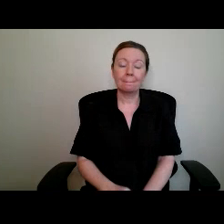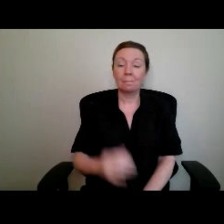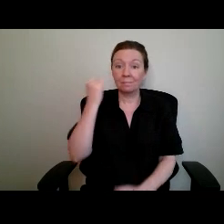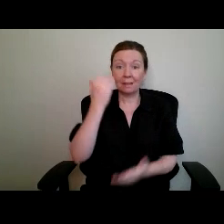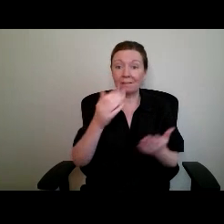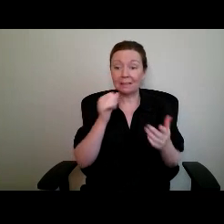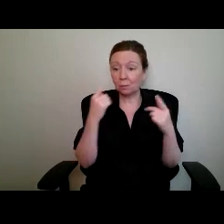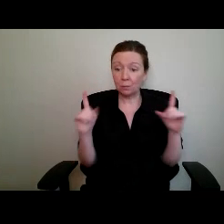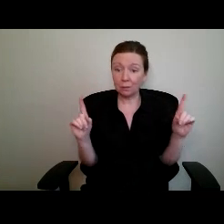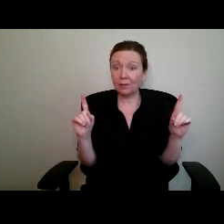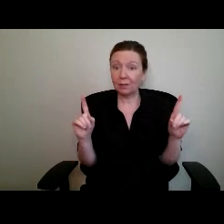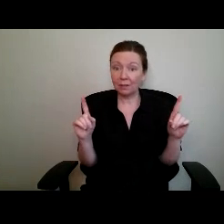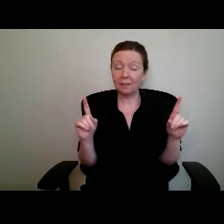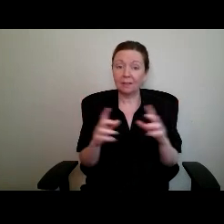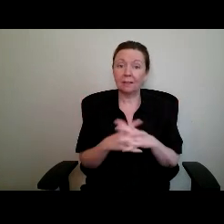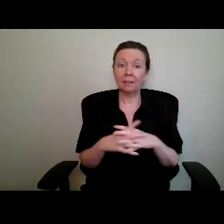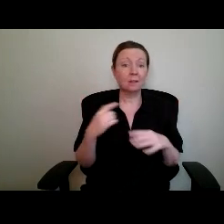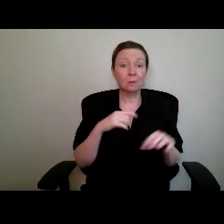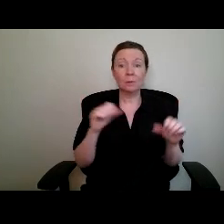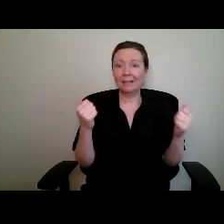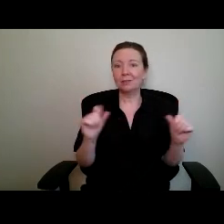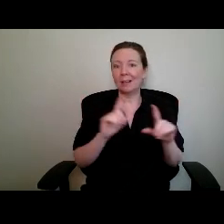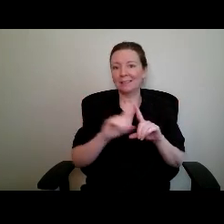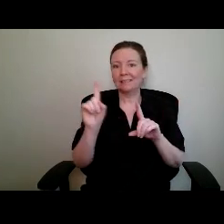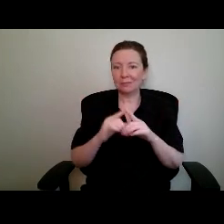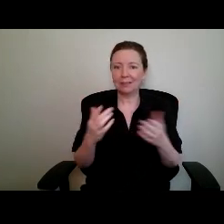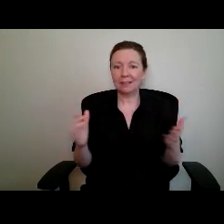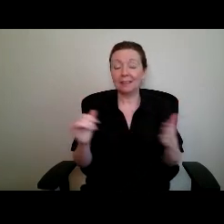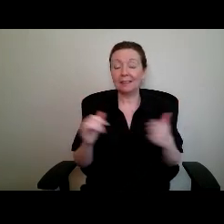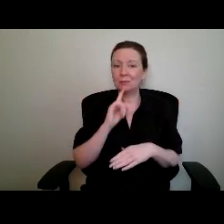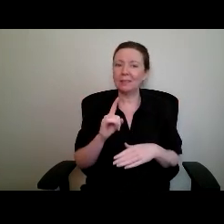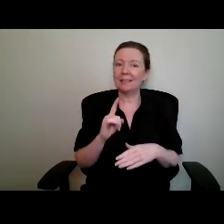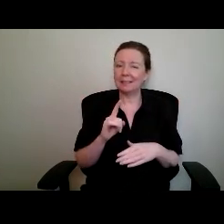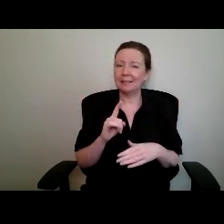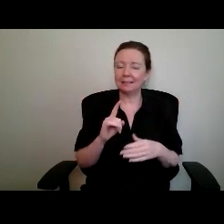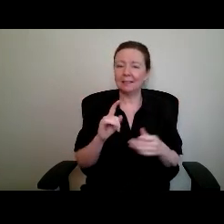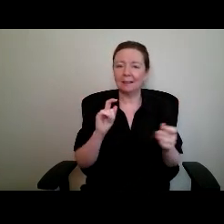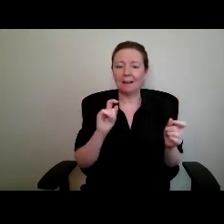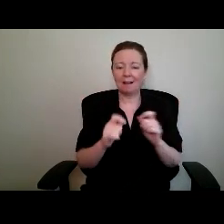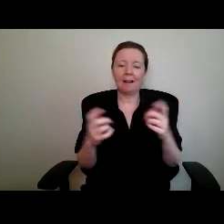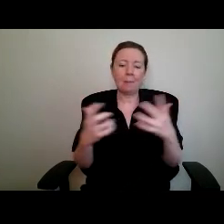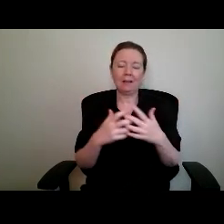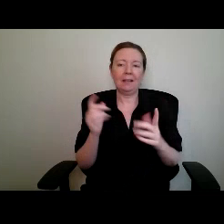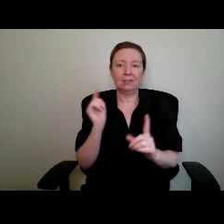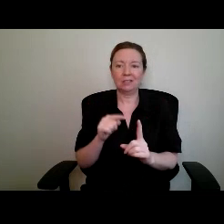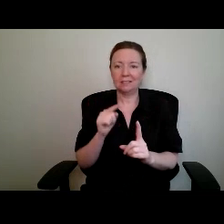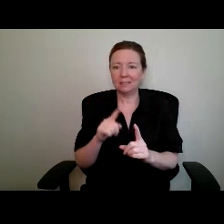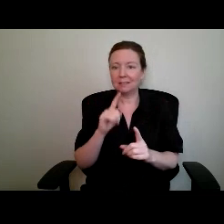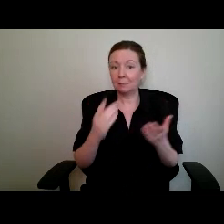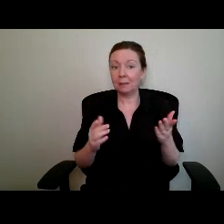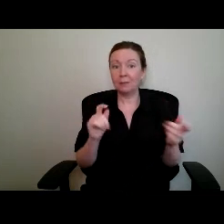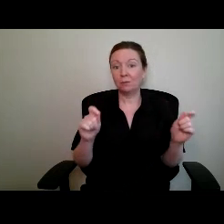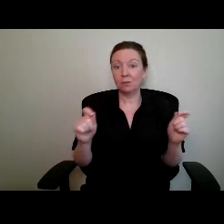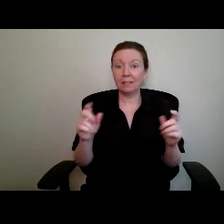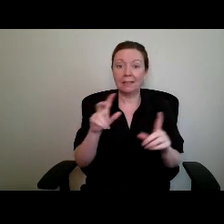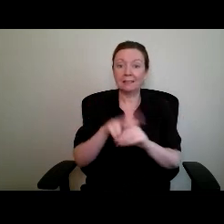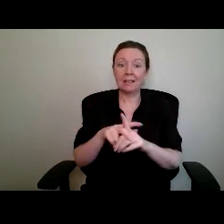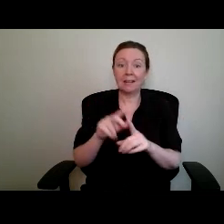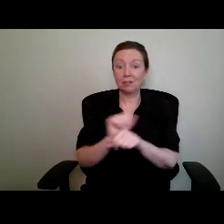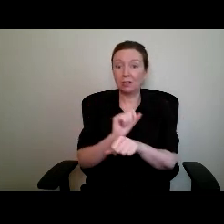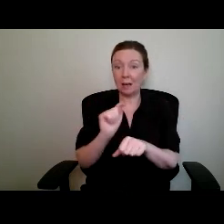work, we can try different things. And that's really what accommodations are. Maybe reassigning job tasks